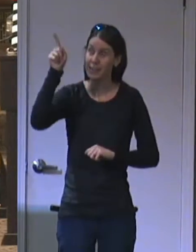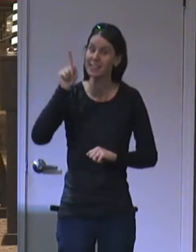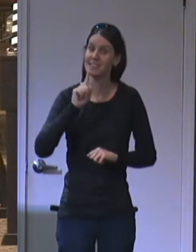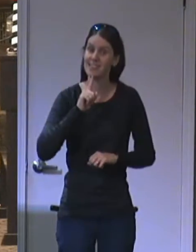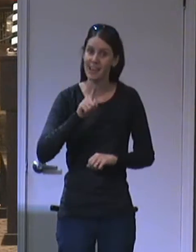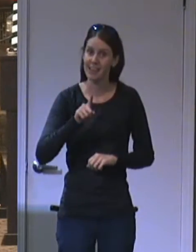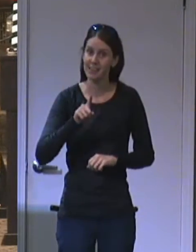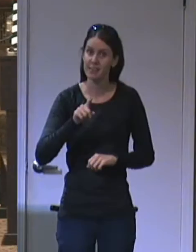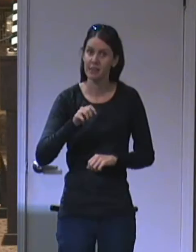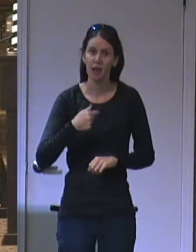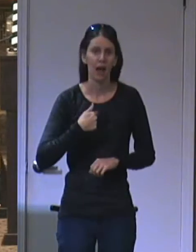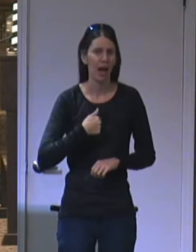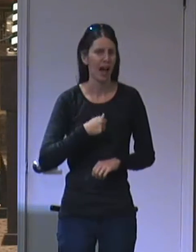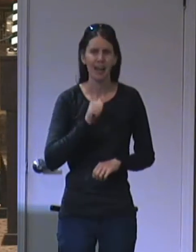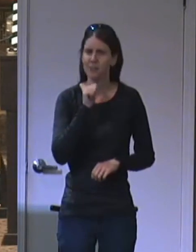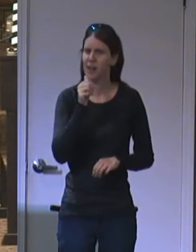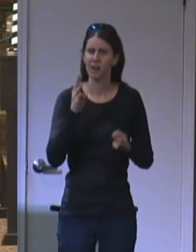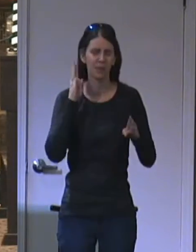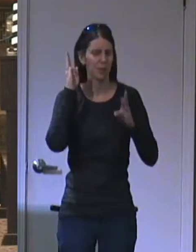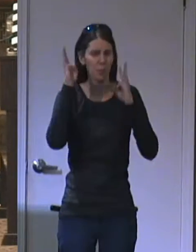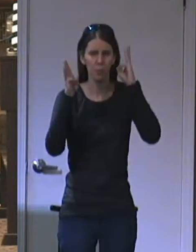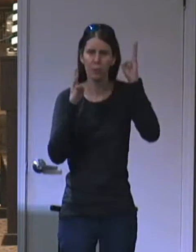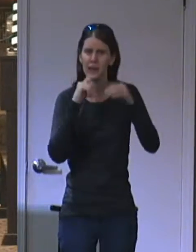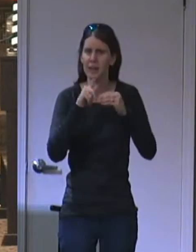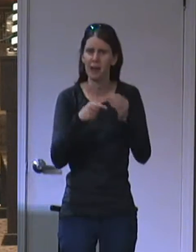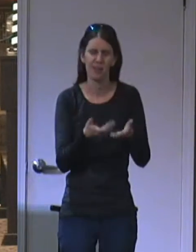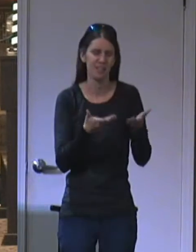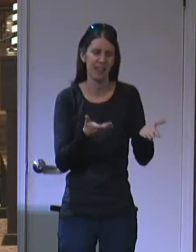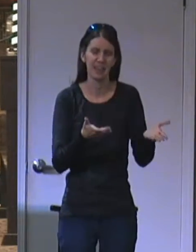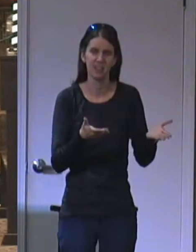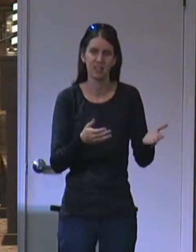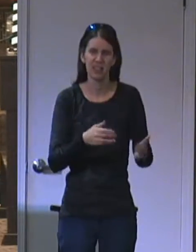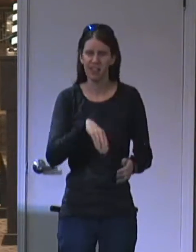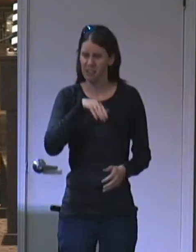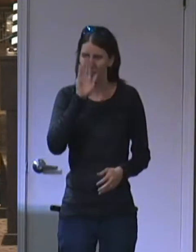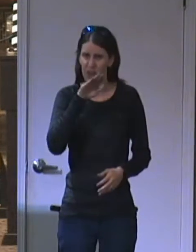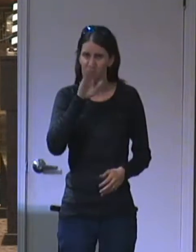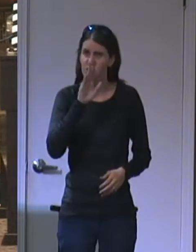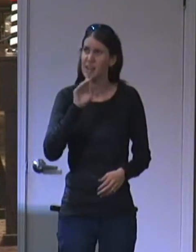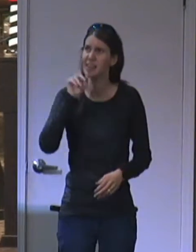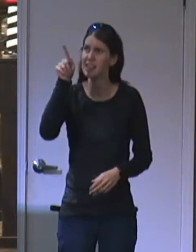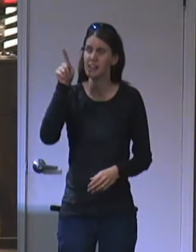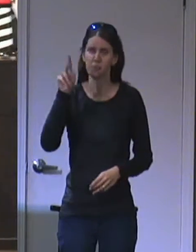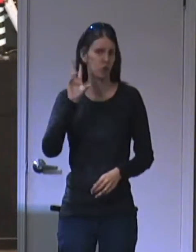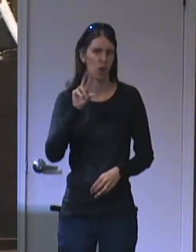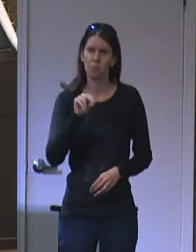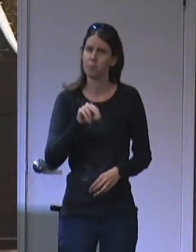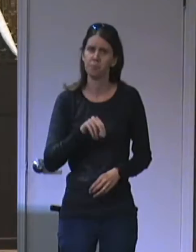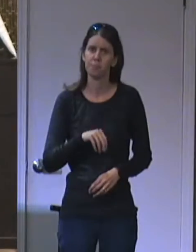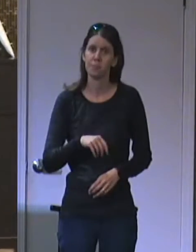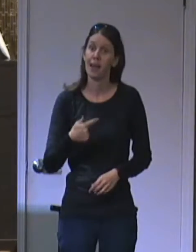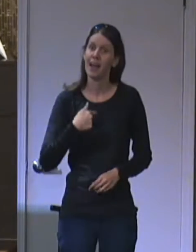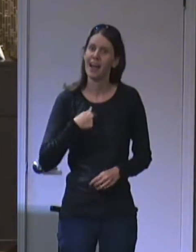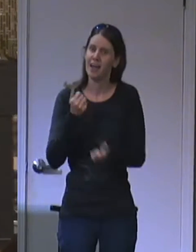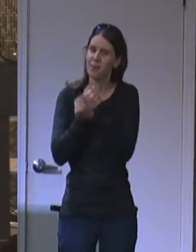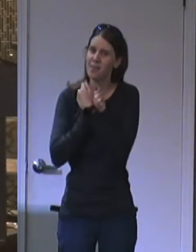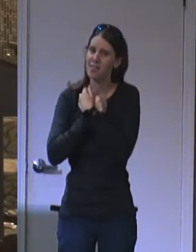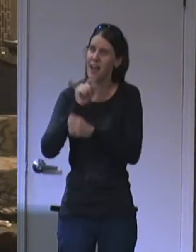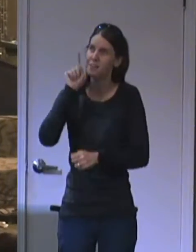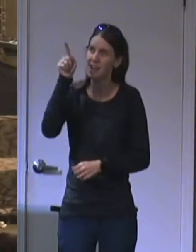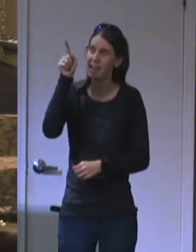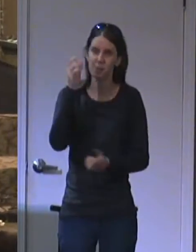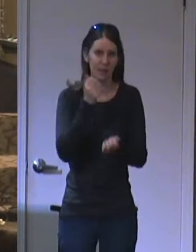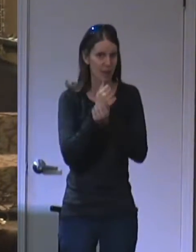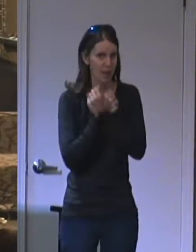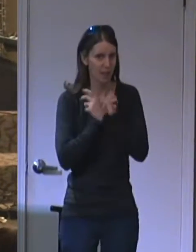it, I am not going to worry about it. I am not going to get all frustrated with Him in my situation. I am just going to love Him